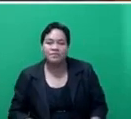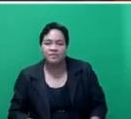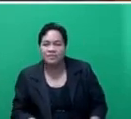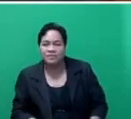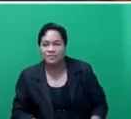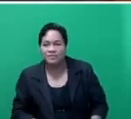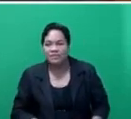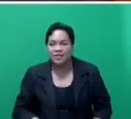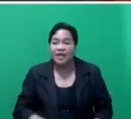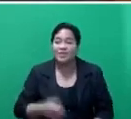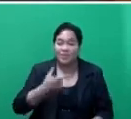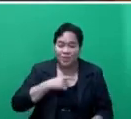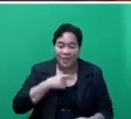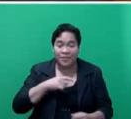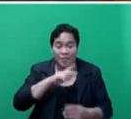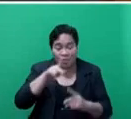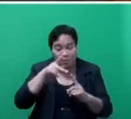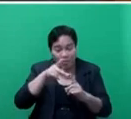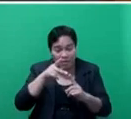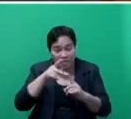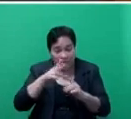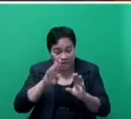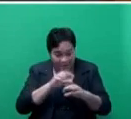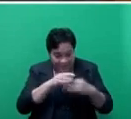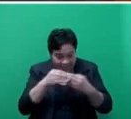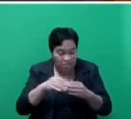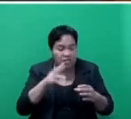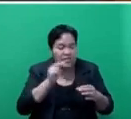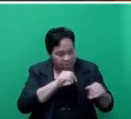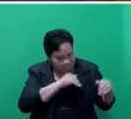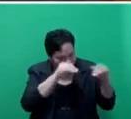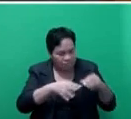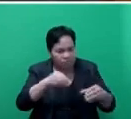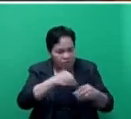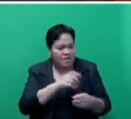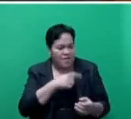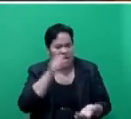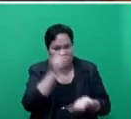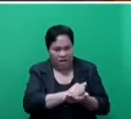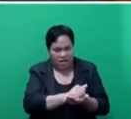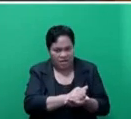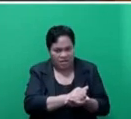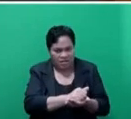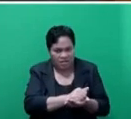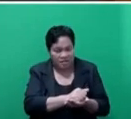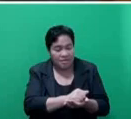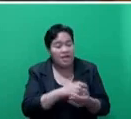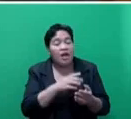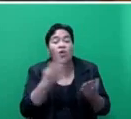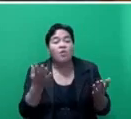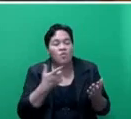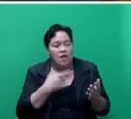as political leaders, need to do to engage their people in the fullness of their rights in a